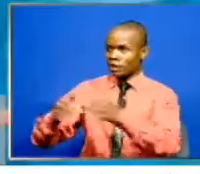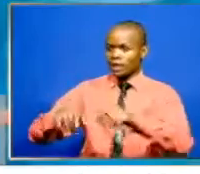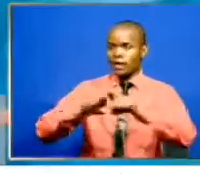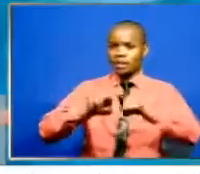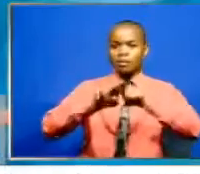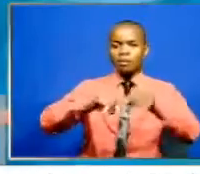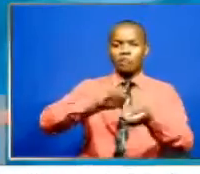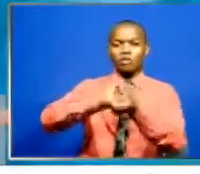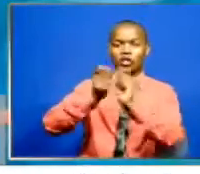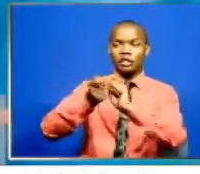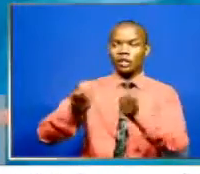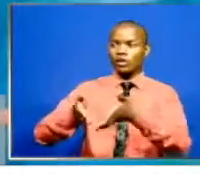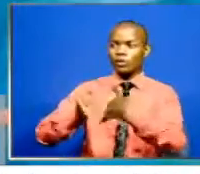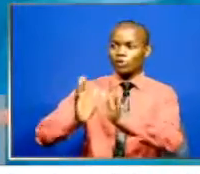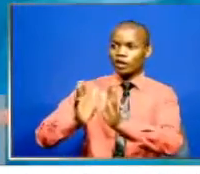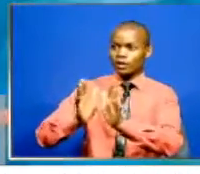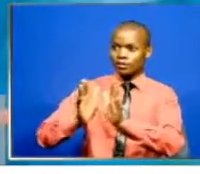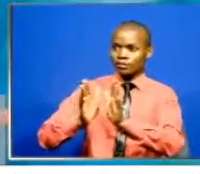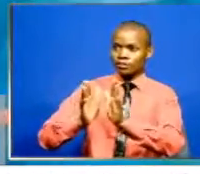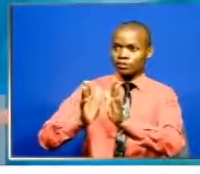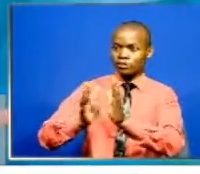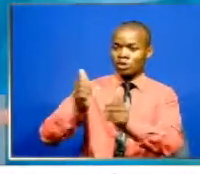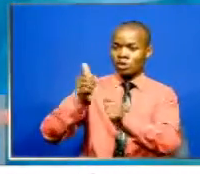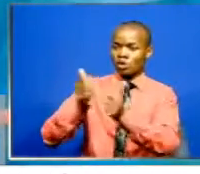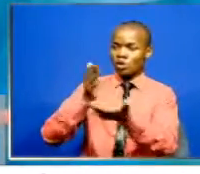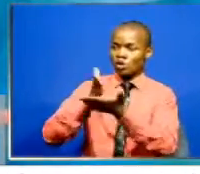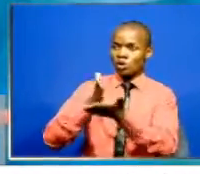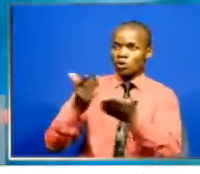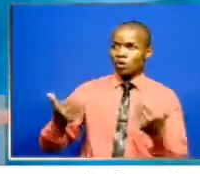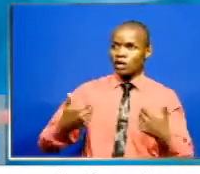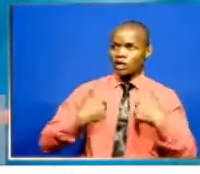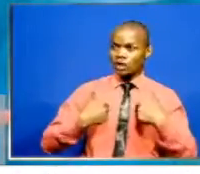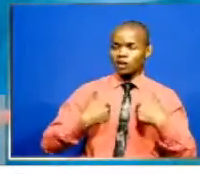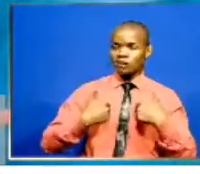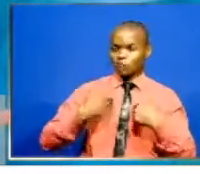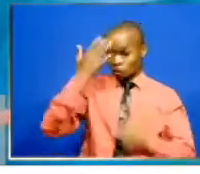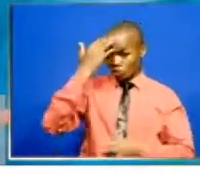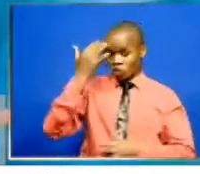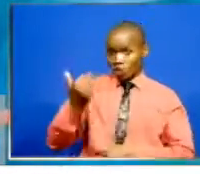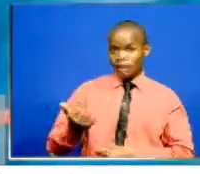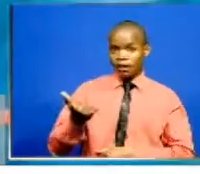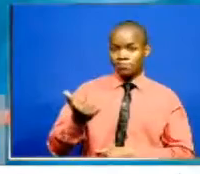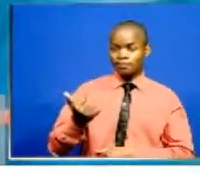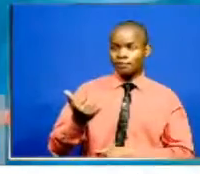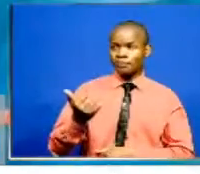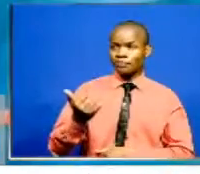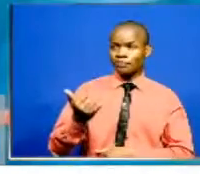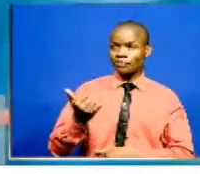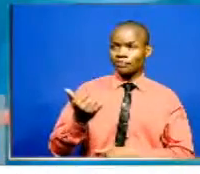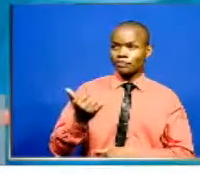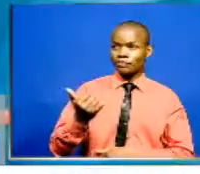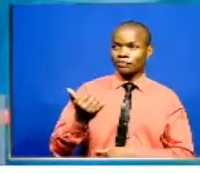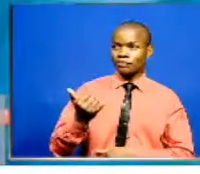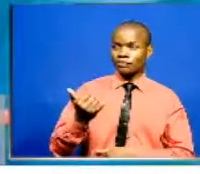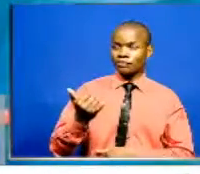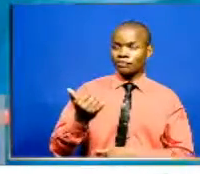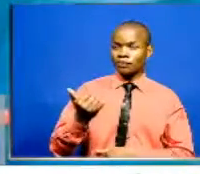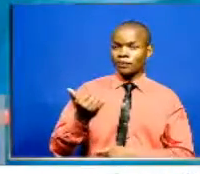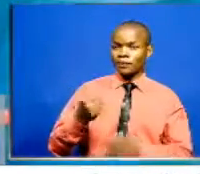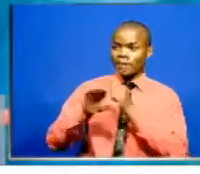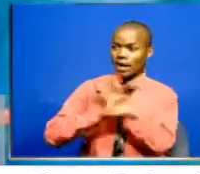change initiative that exists. So that, you know, member states, while